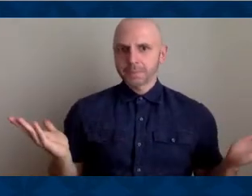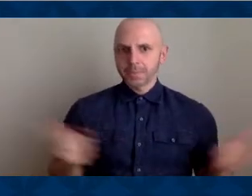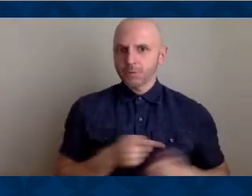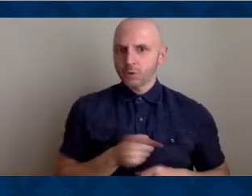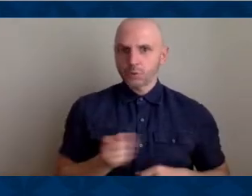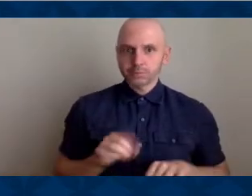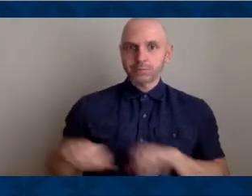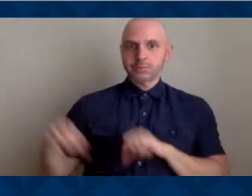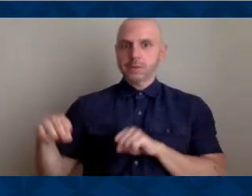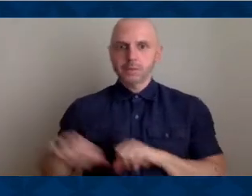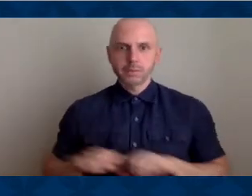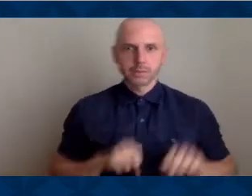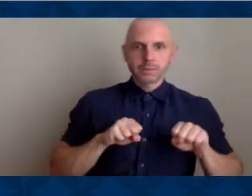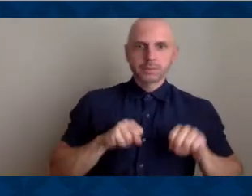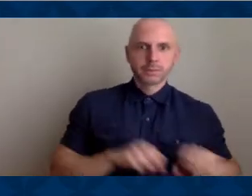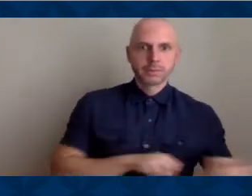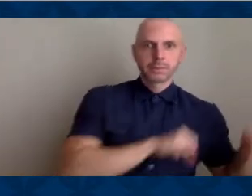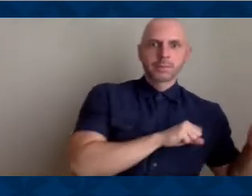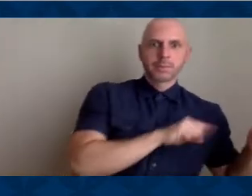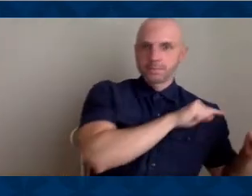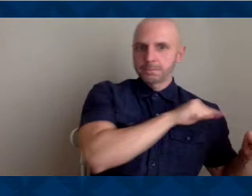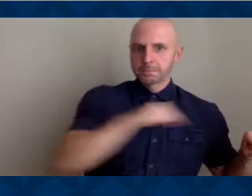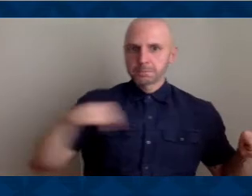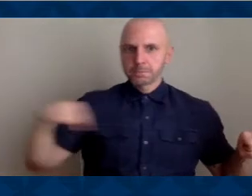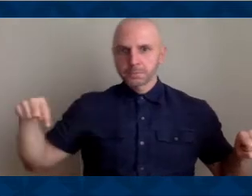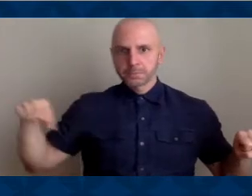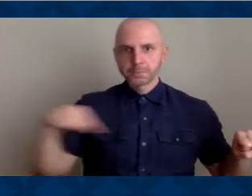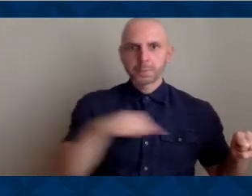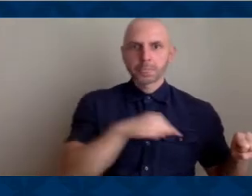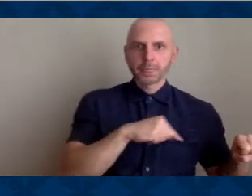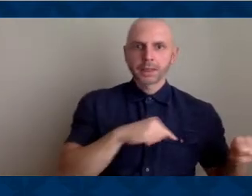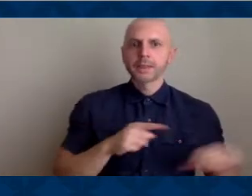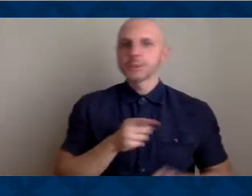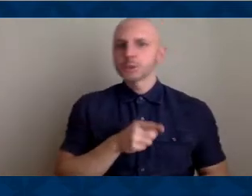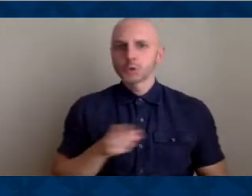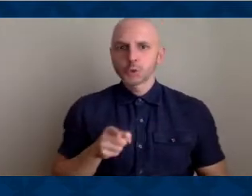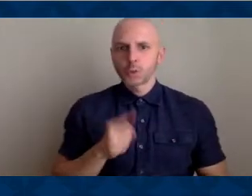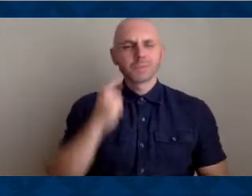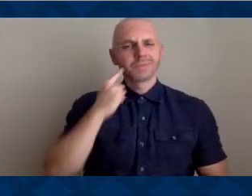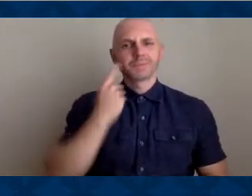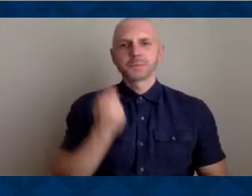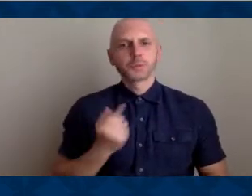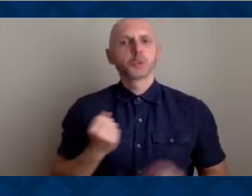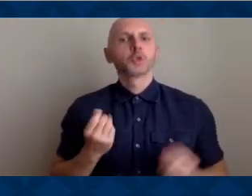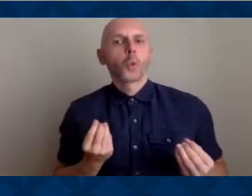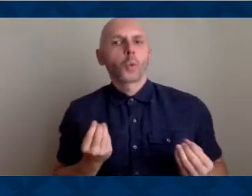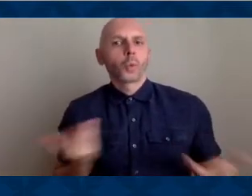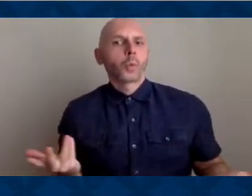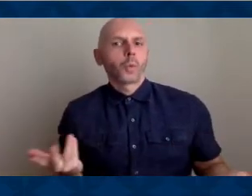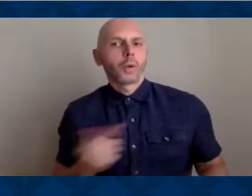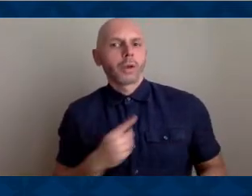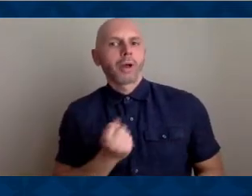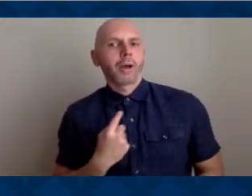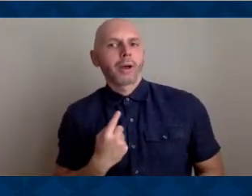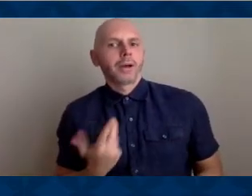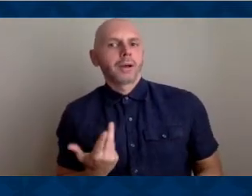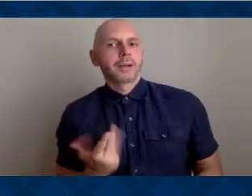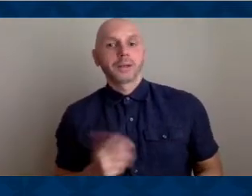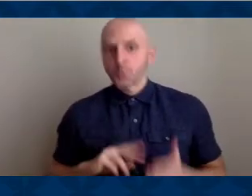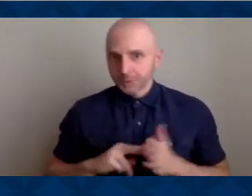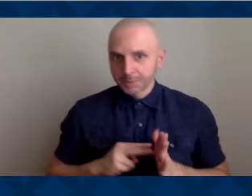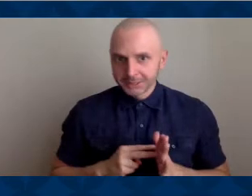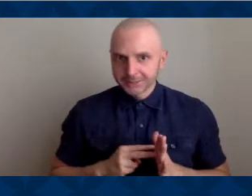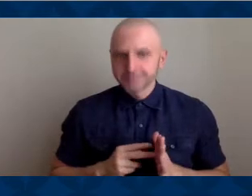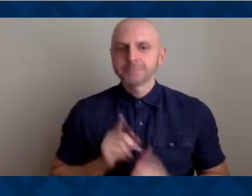mean in practice? Well, let me give you a quick feel for what it means. In my brief tenure so far, a little over 2